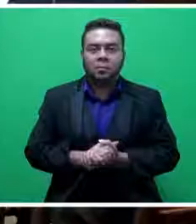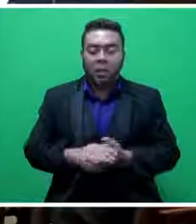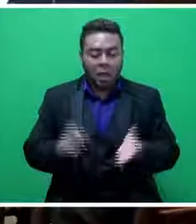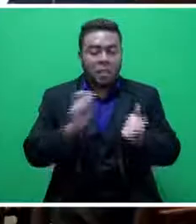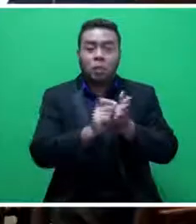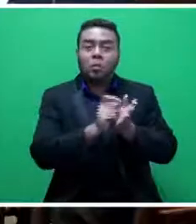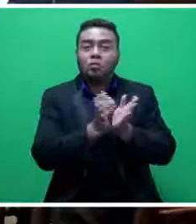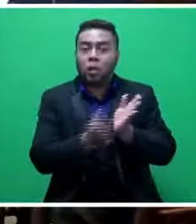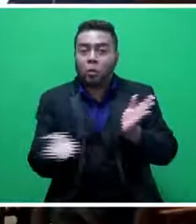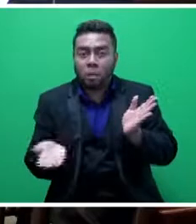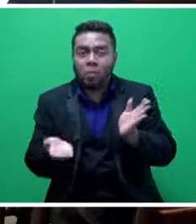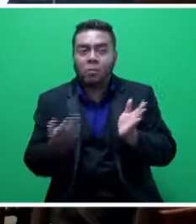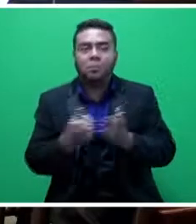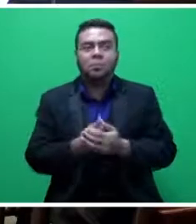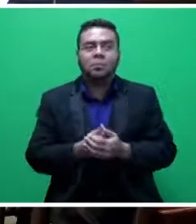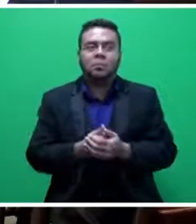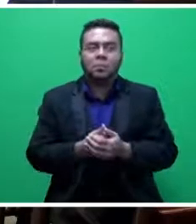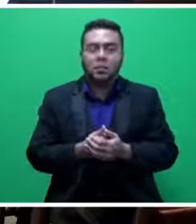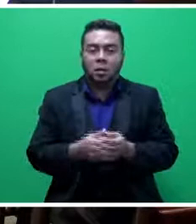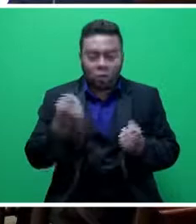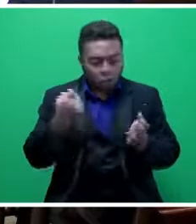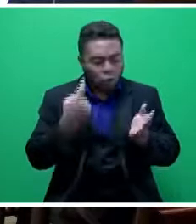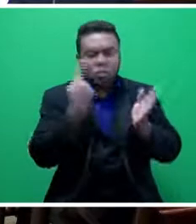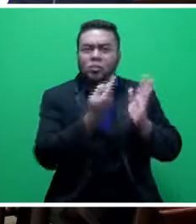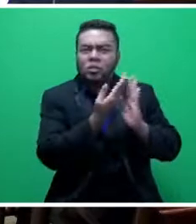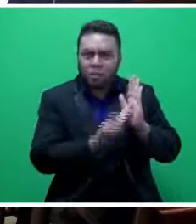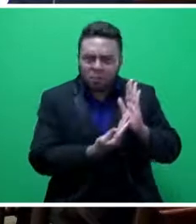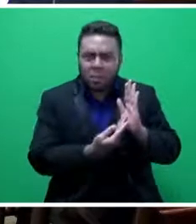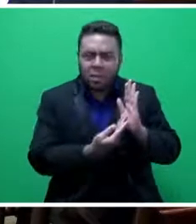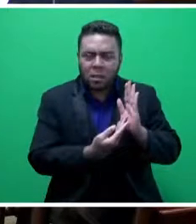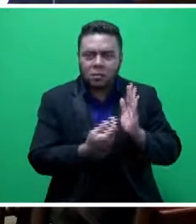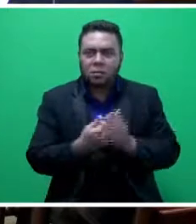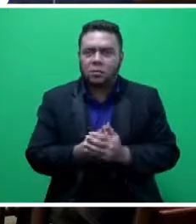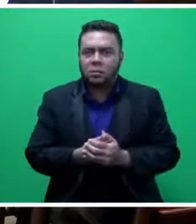Secretary General. Consideration of bills.